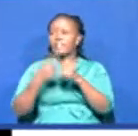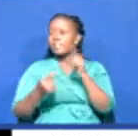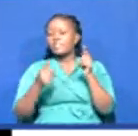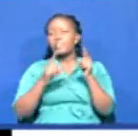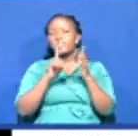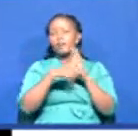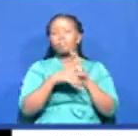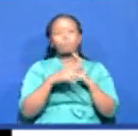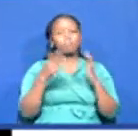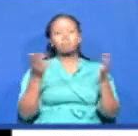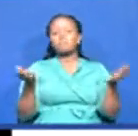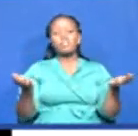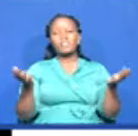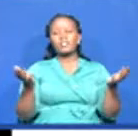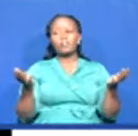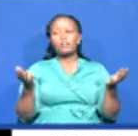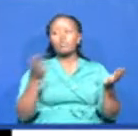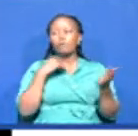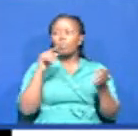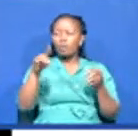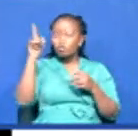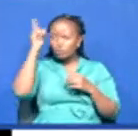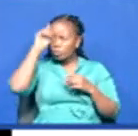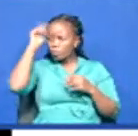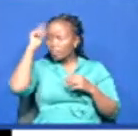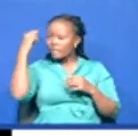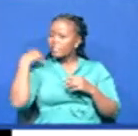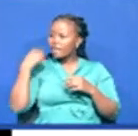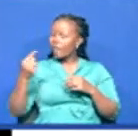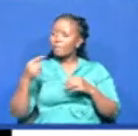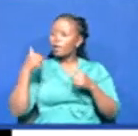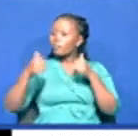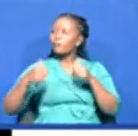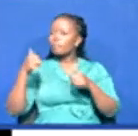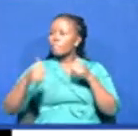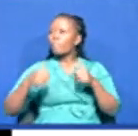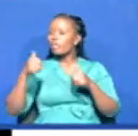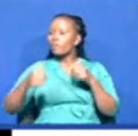prize? I'd like you to guess what the number was. It's been mentioned.